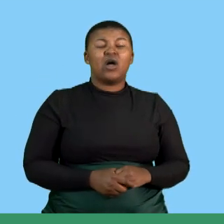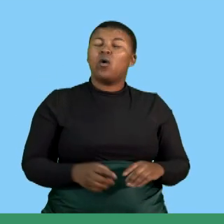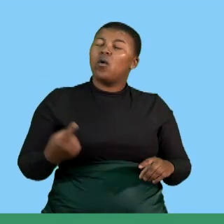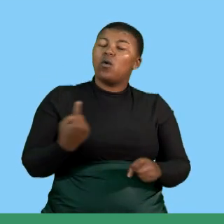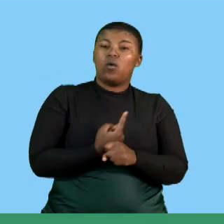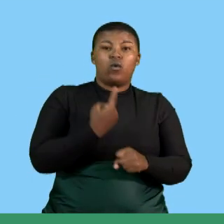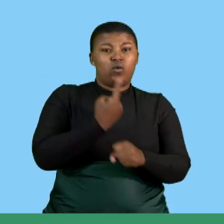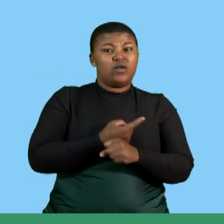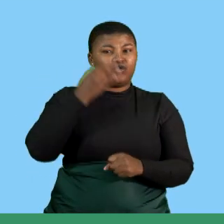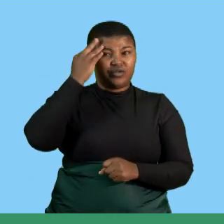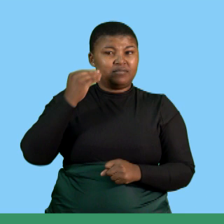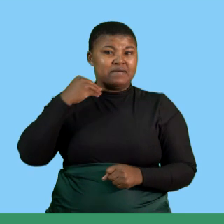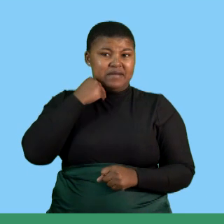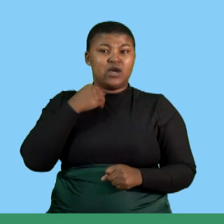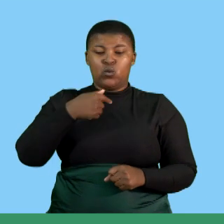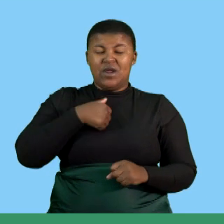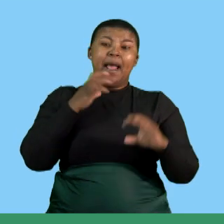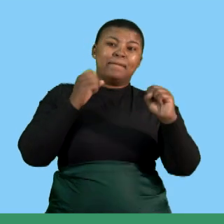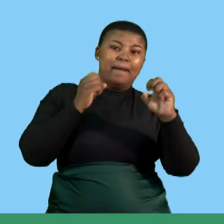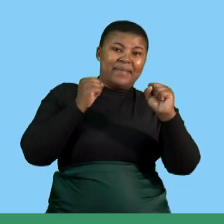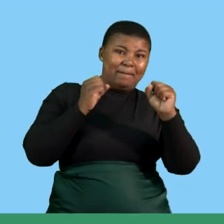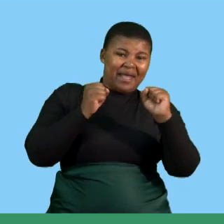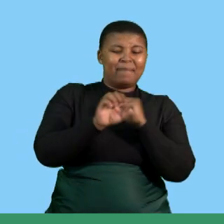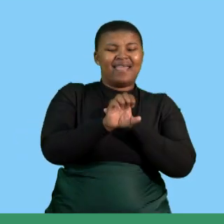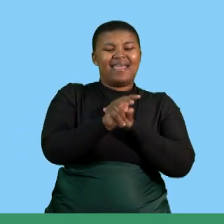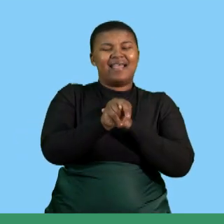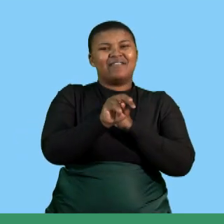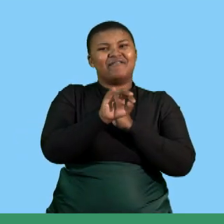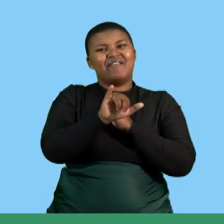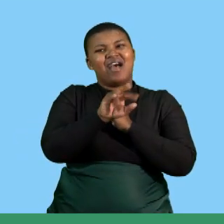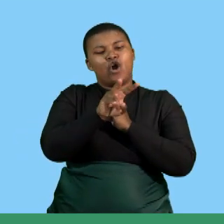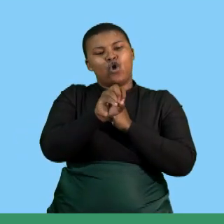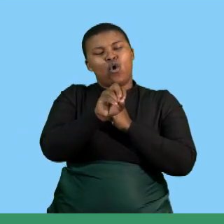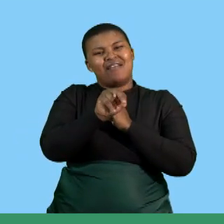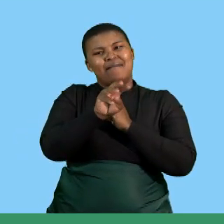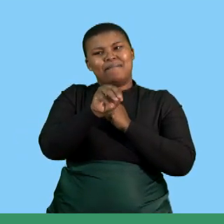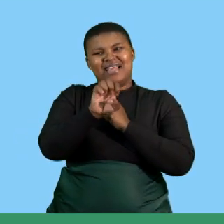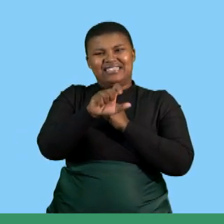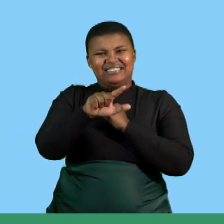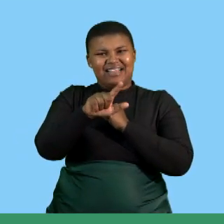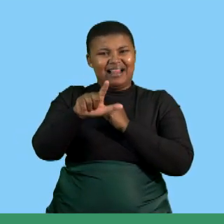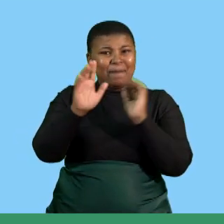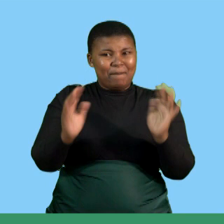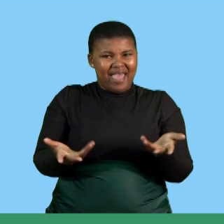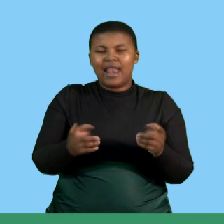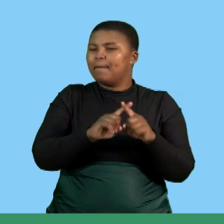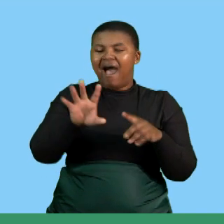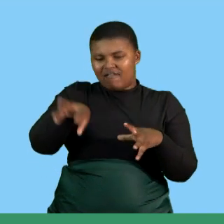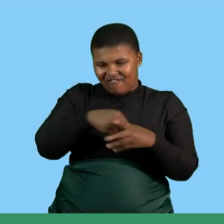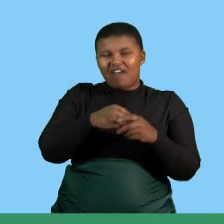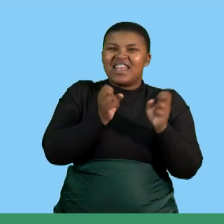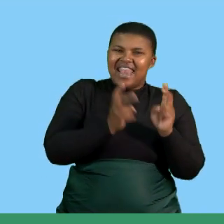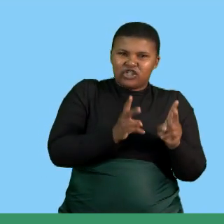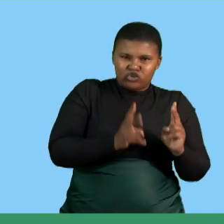we are only speaking about the environmental environment, we are also speaking about the natural and international